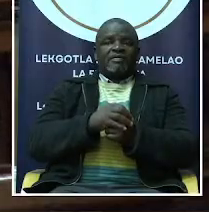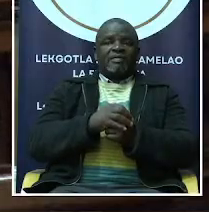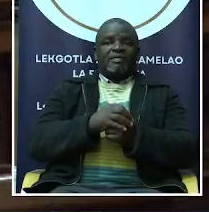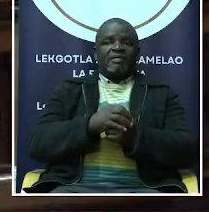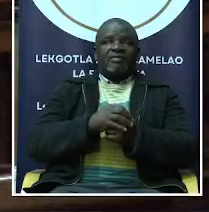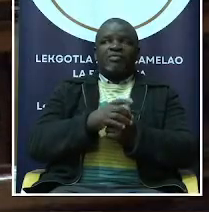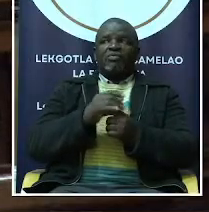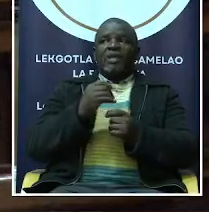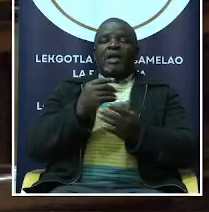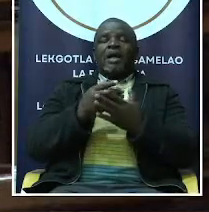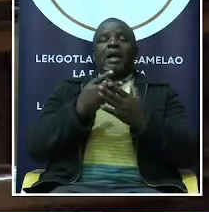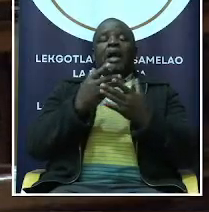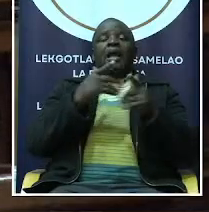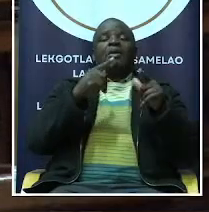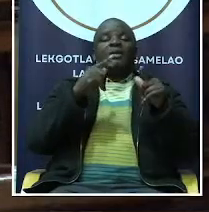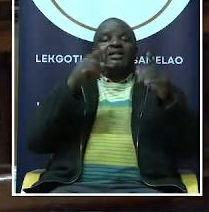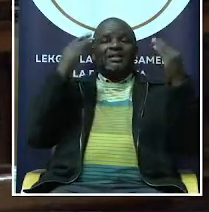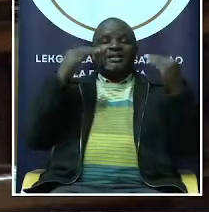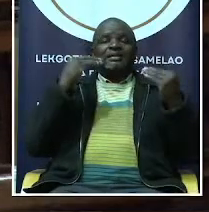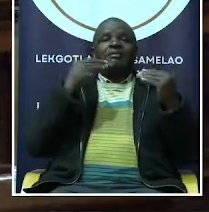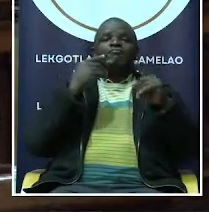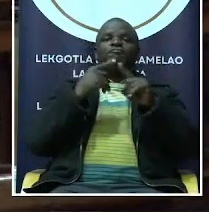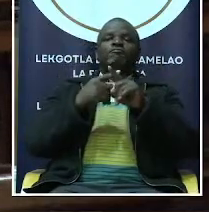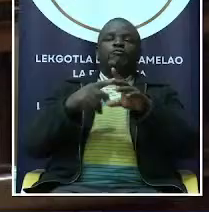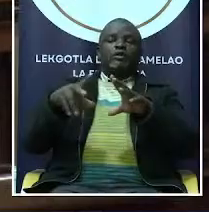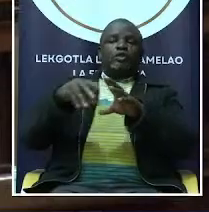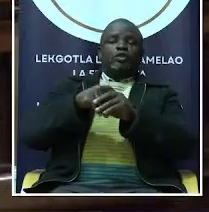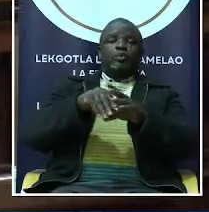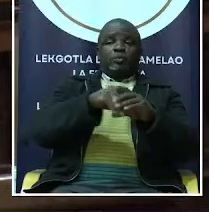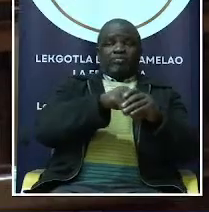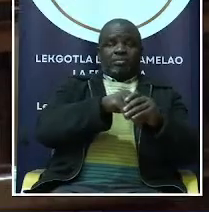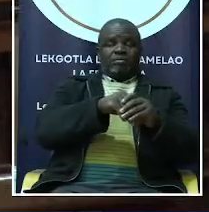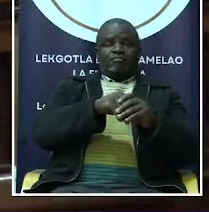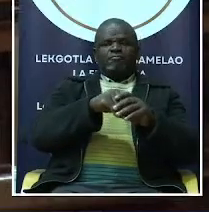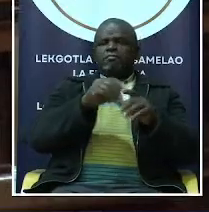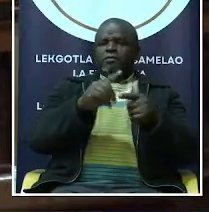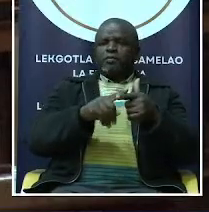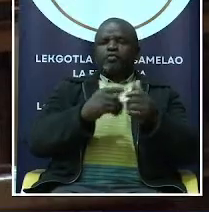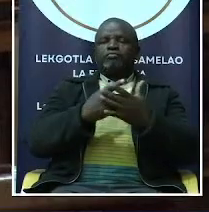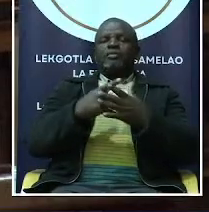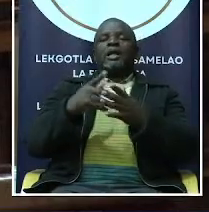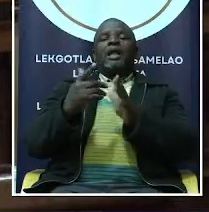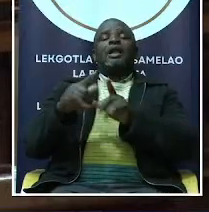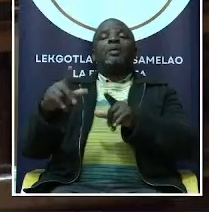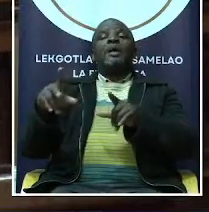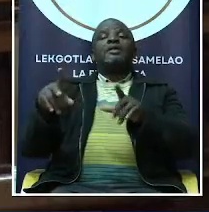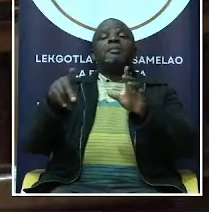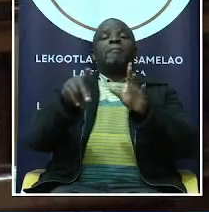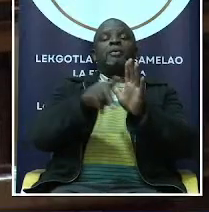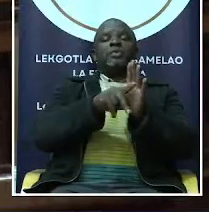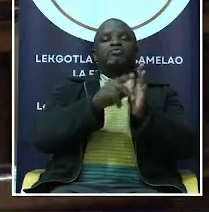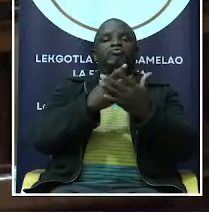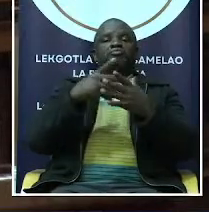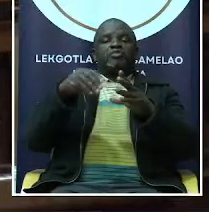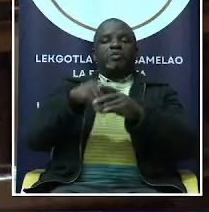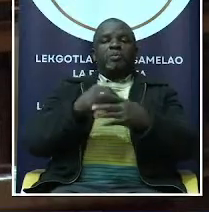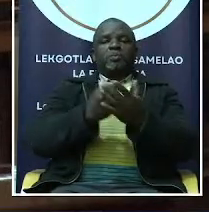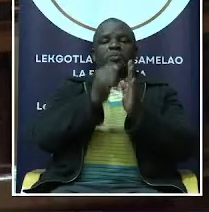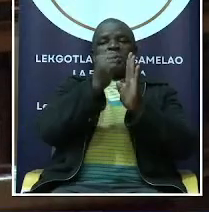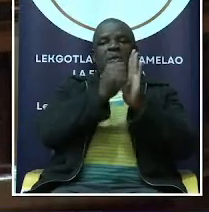Language justice and inclusivity. Language policies include the agenda of true